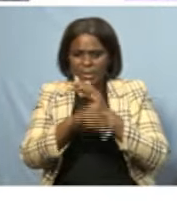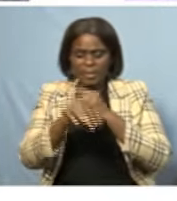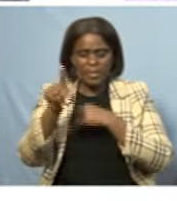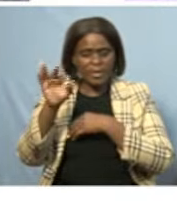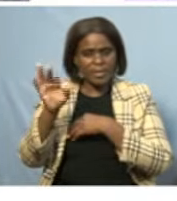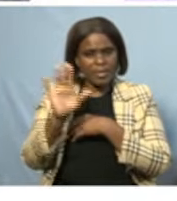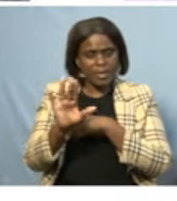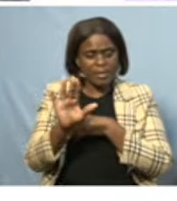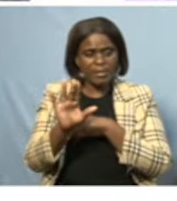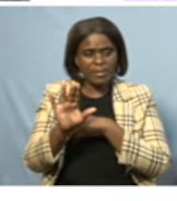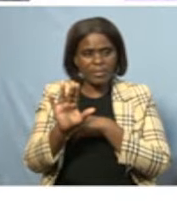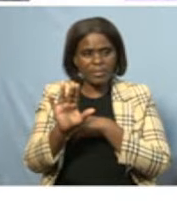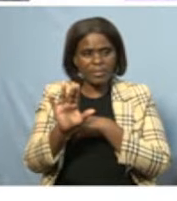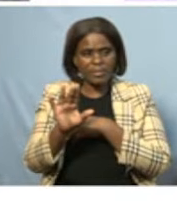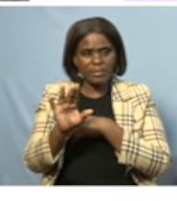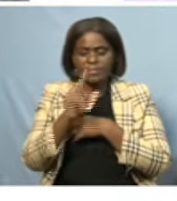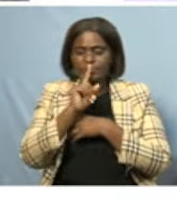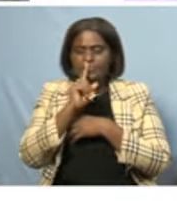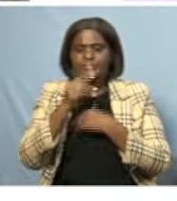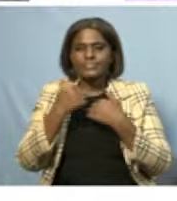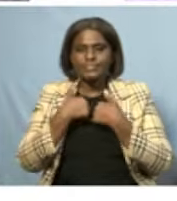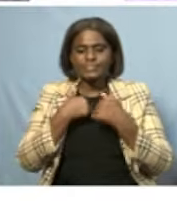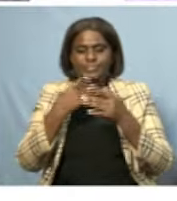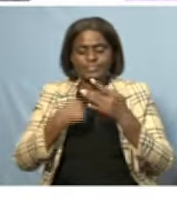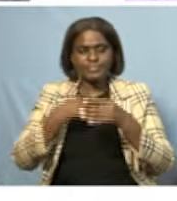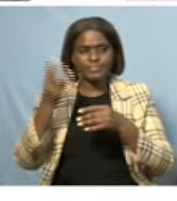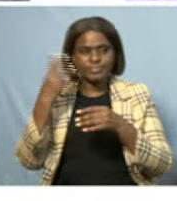PF, actually, I